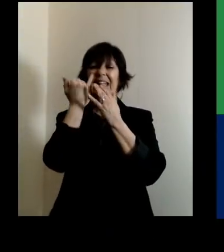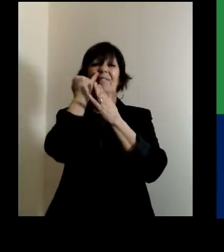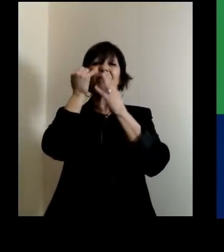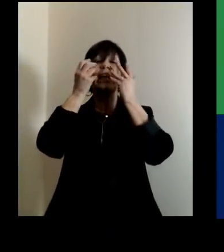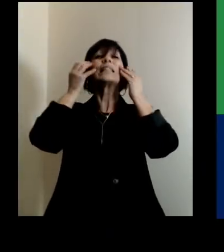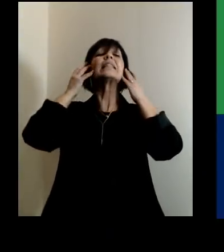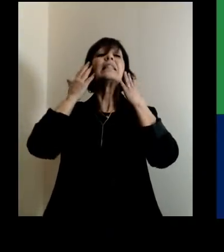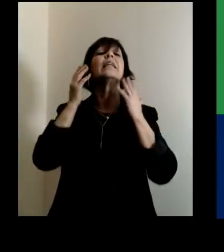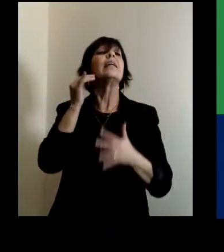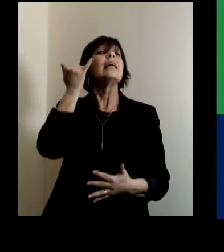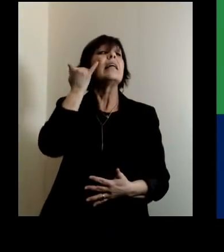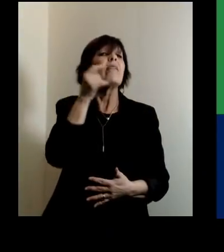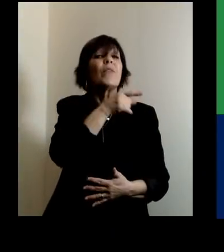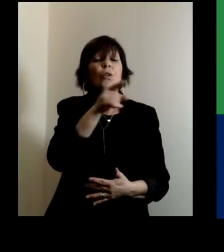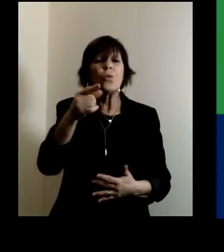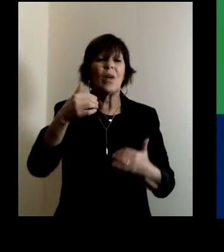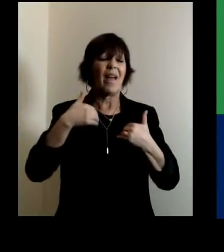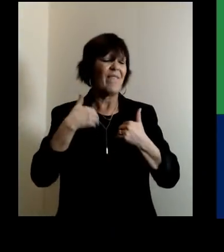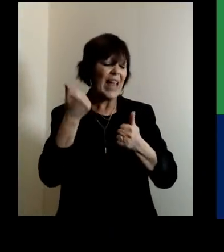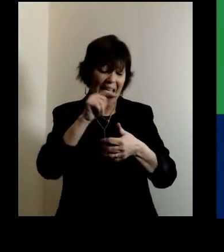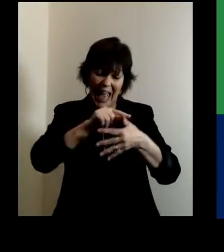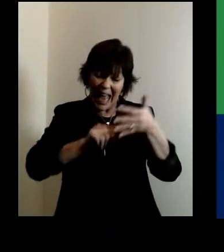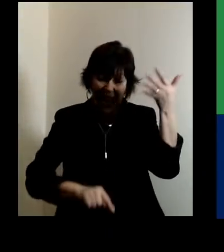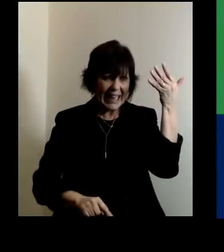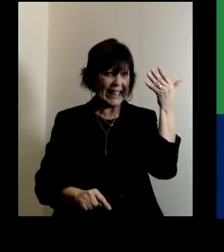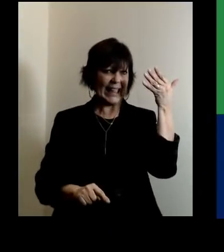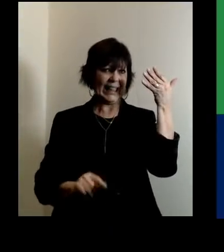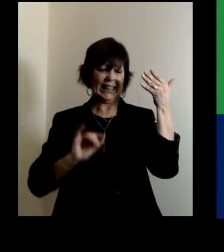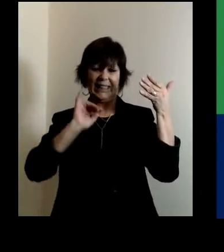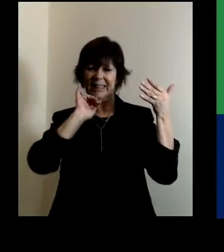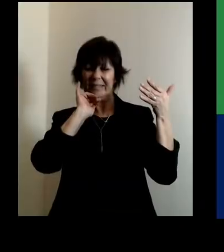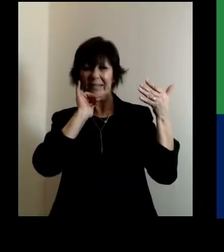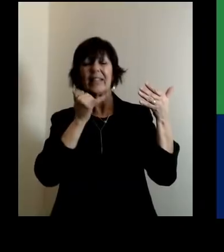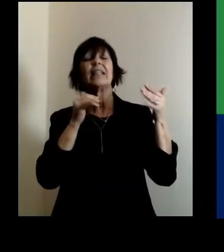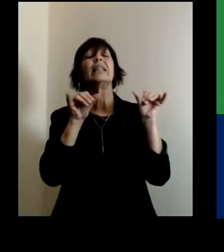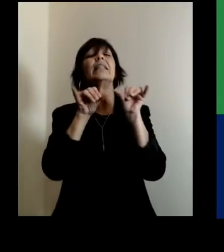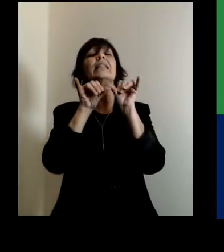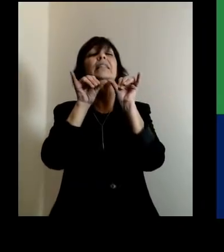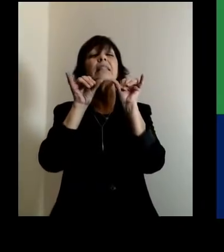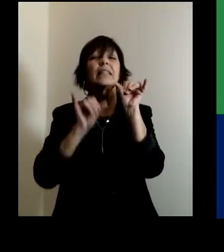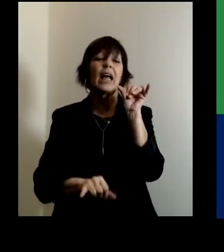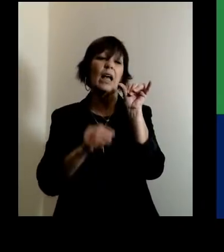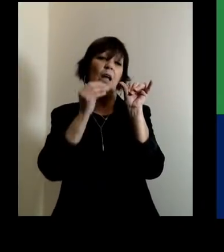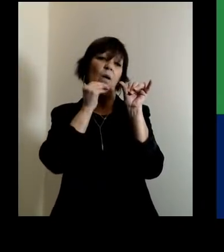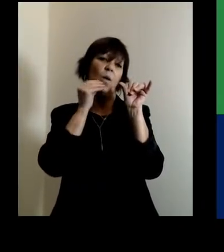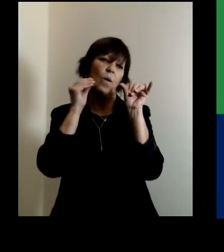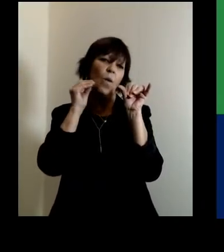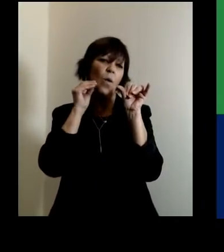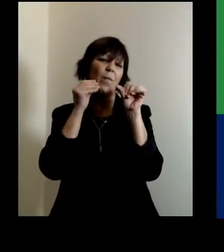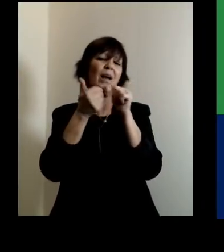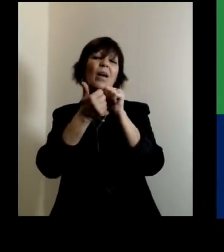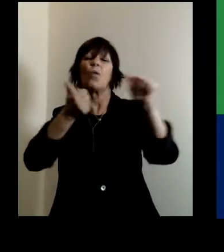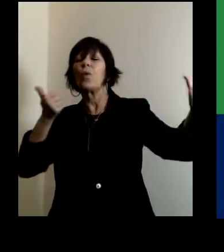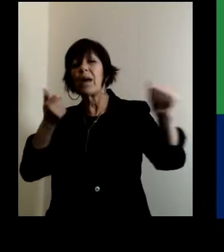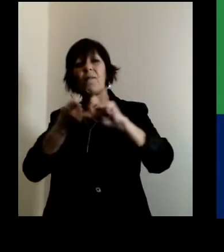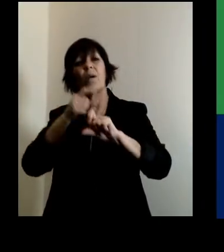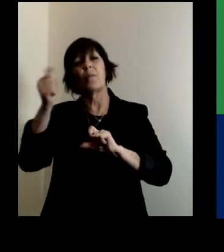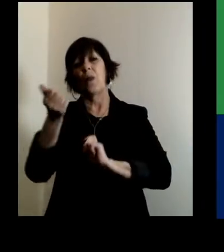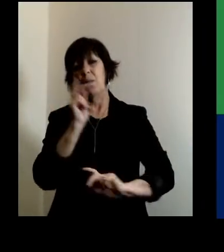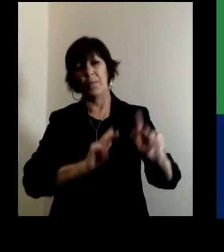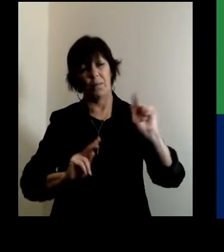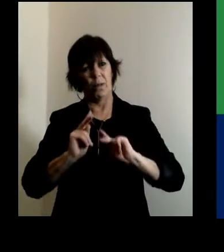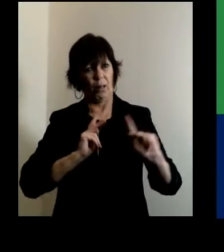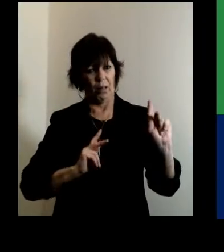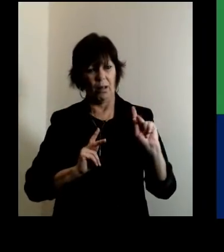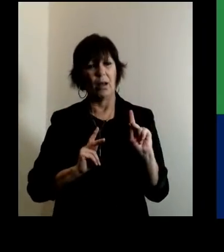system. If you have any of these symptoms, anything abnormal in your body, stay at home and stay away from other people in your